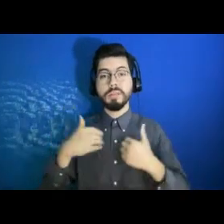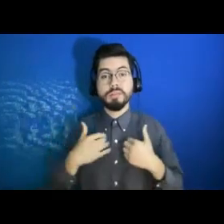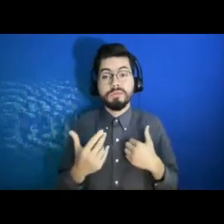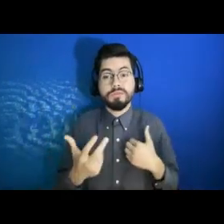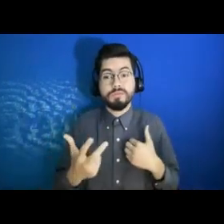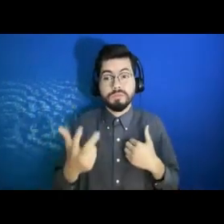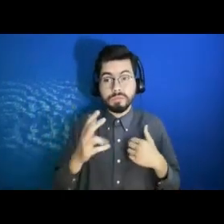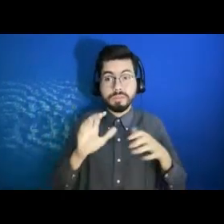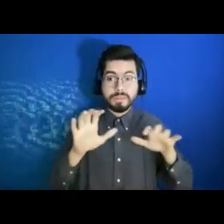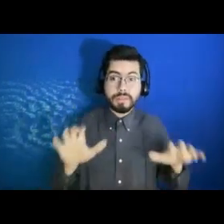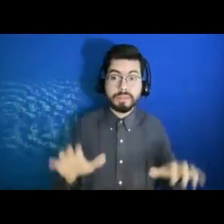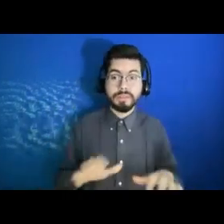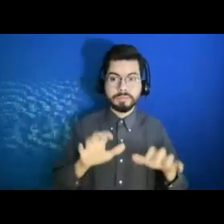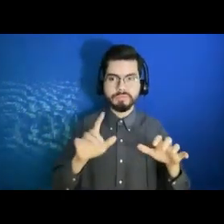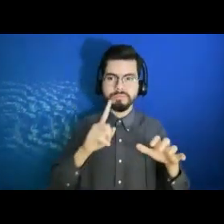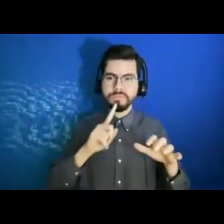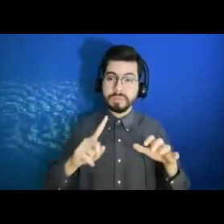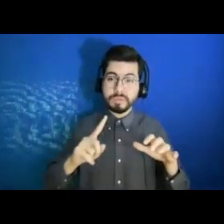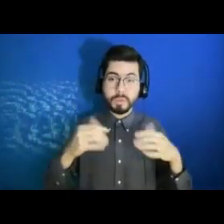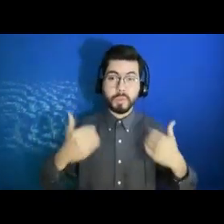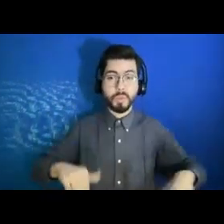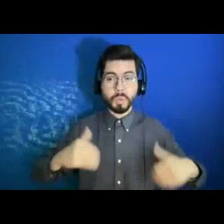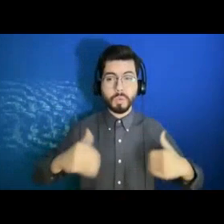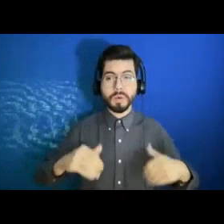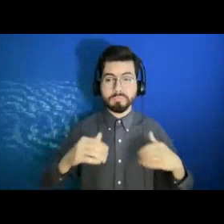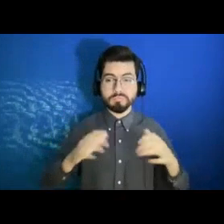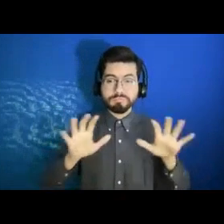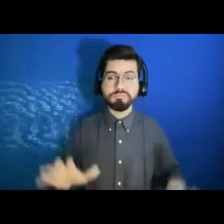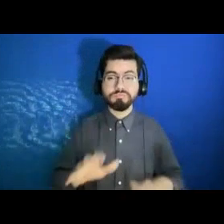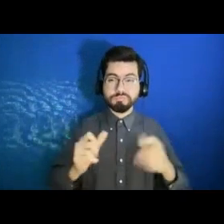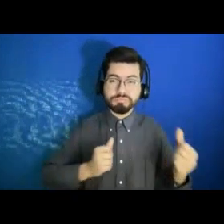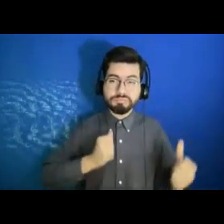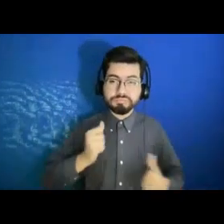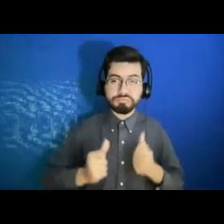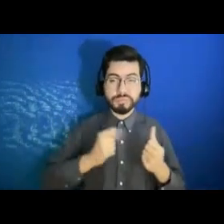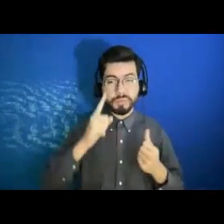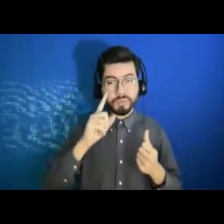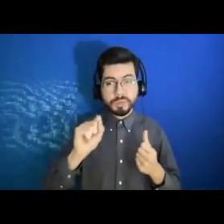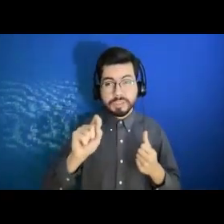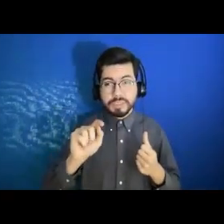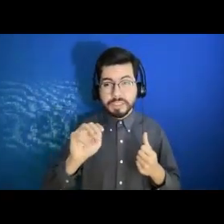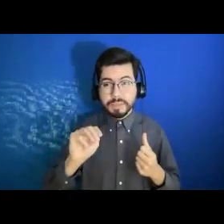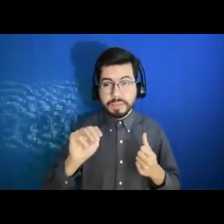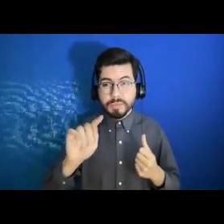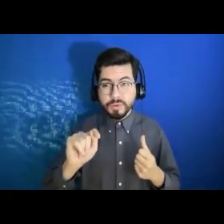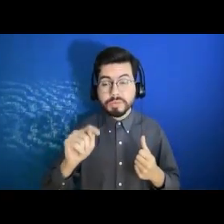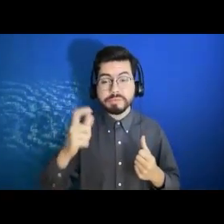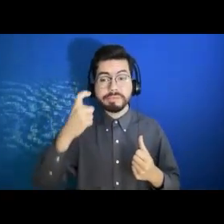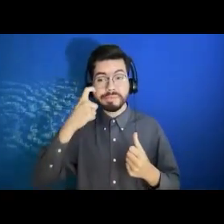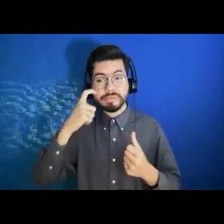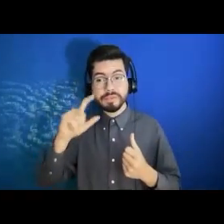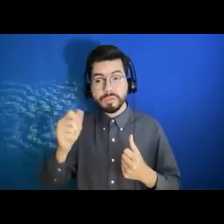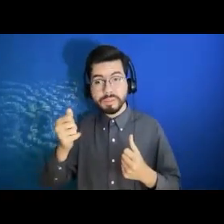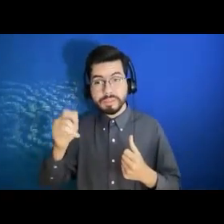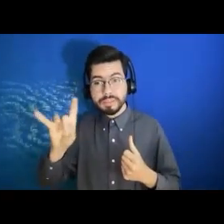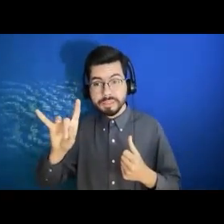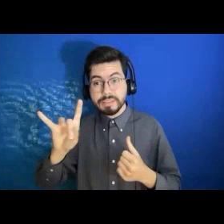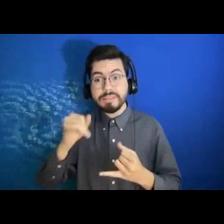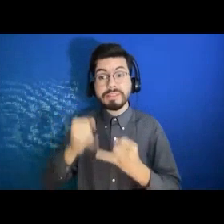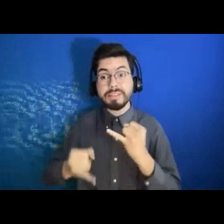the 60s, one in the 80s, and then this current one that started on March 15th, 2018. The last eruption was on April